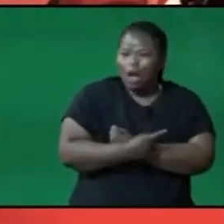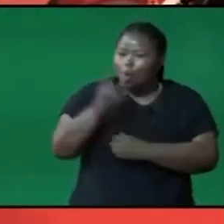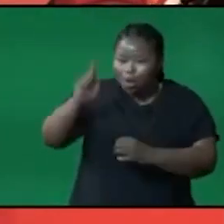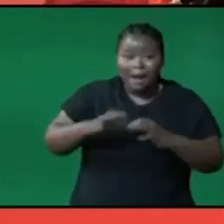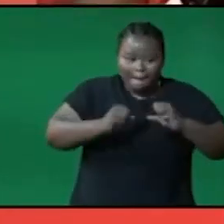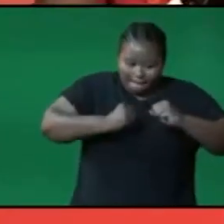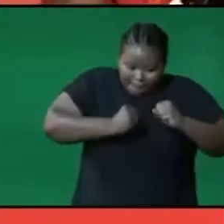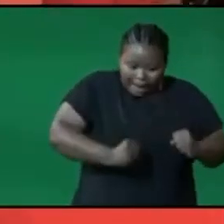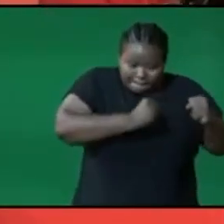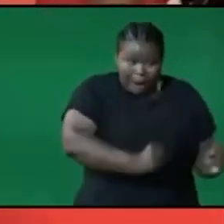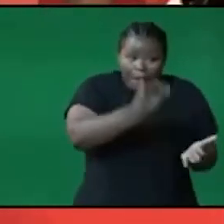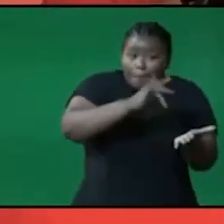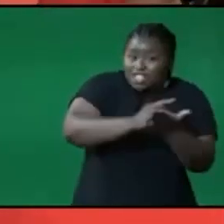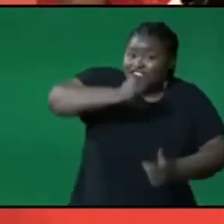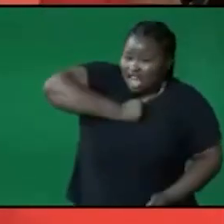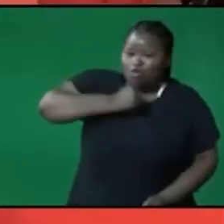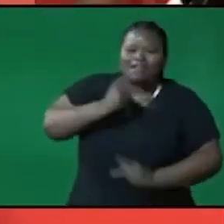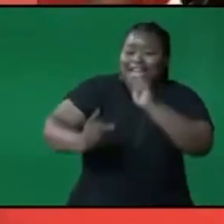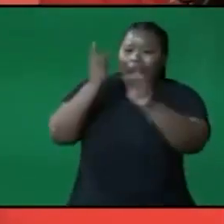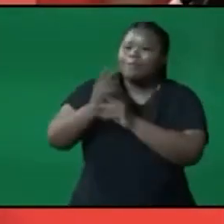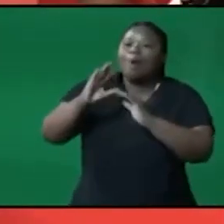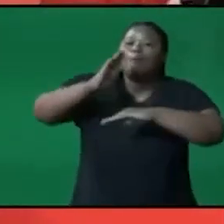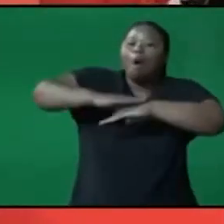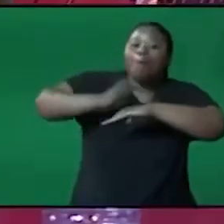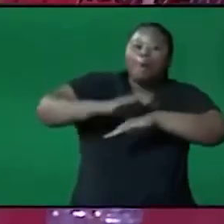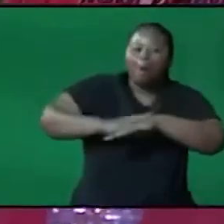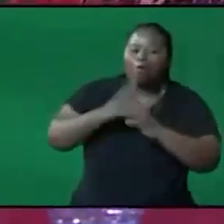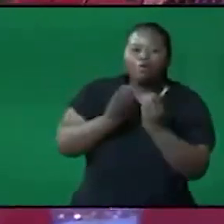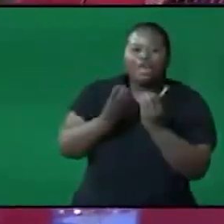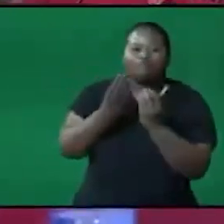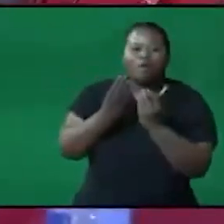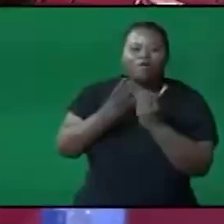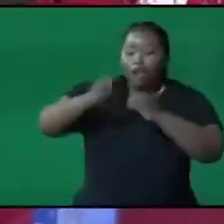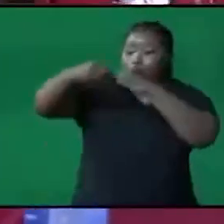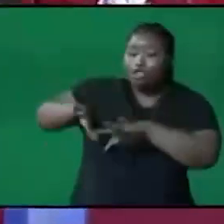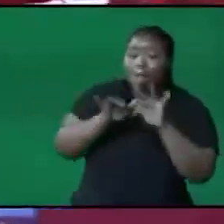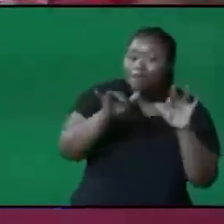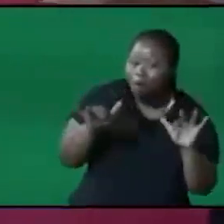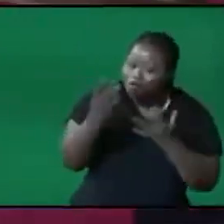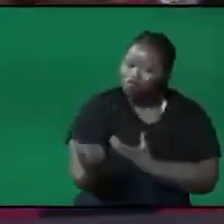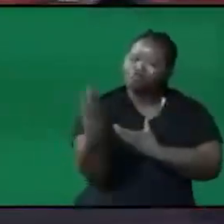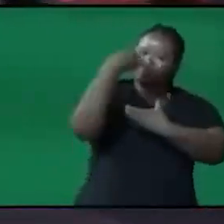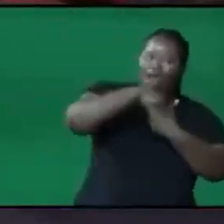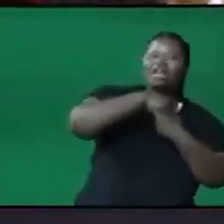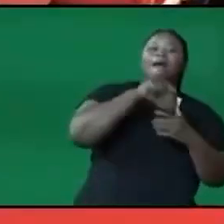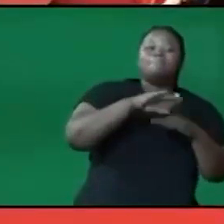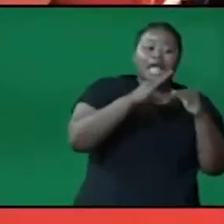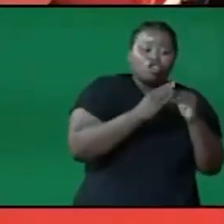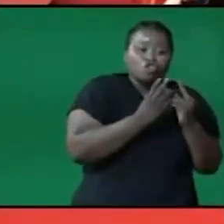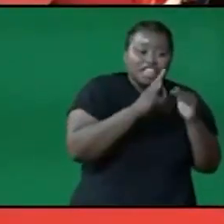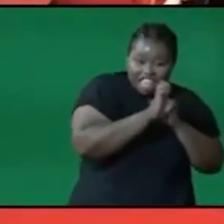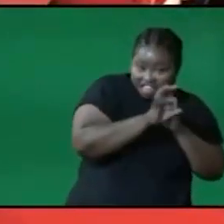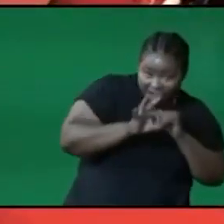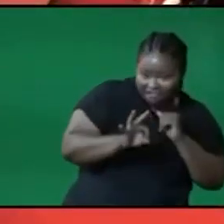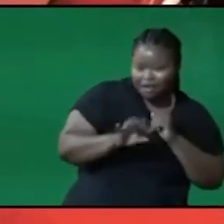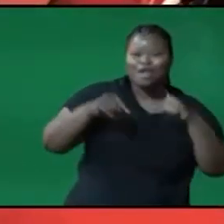maintain our position, and we are going to reclaim our lost grounds in the previous elections.